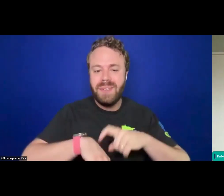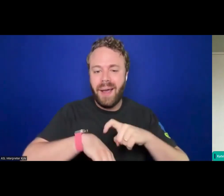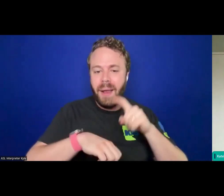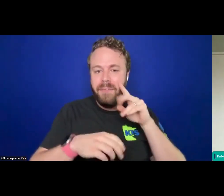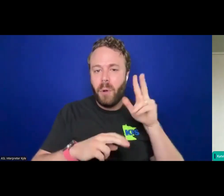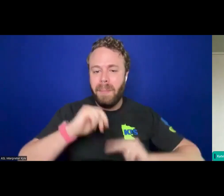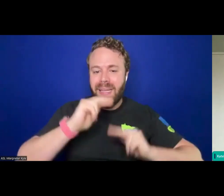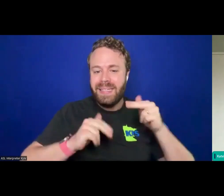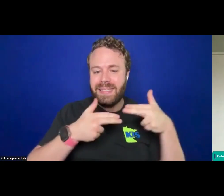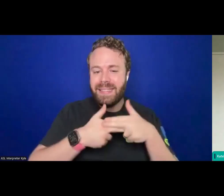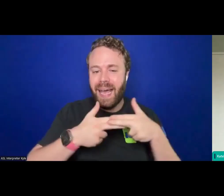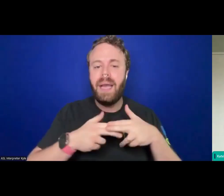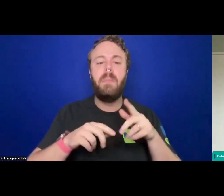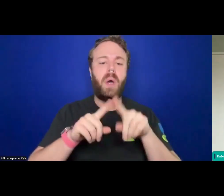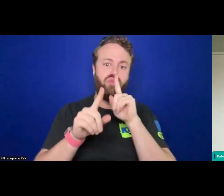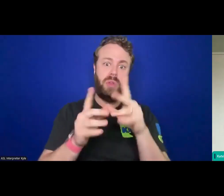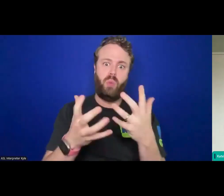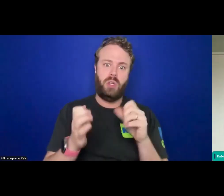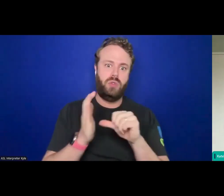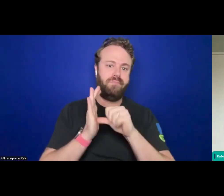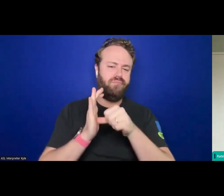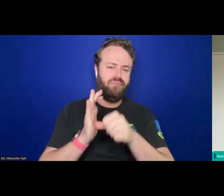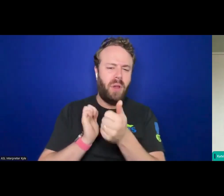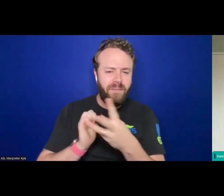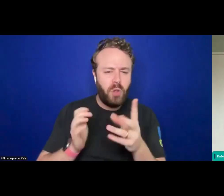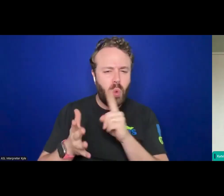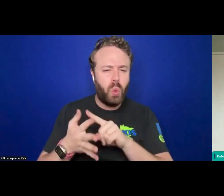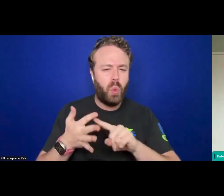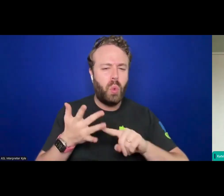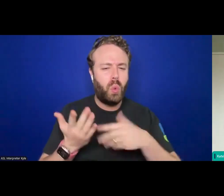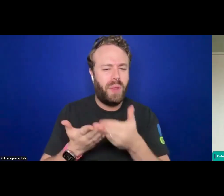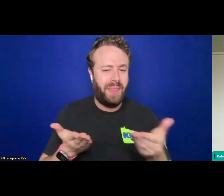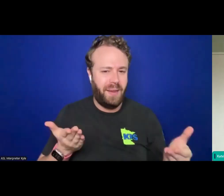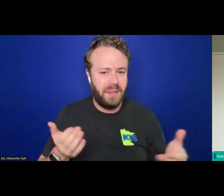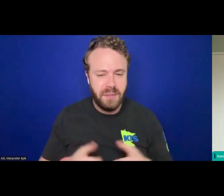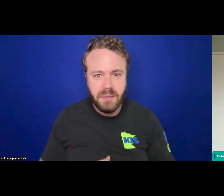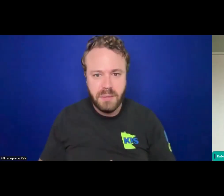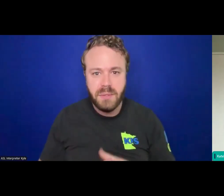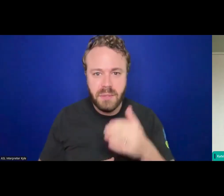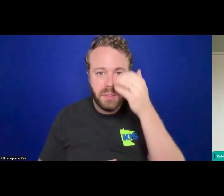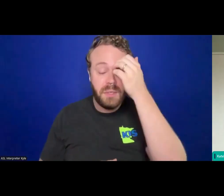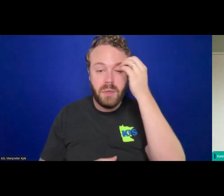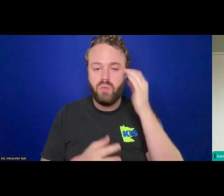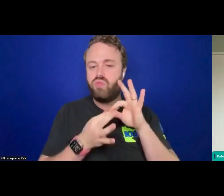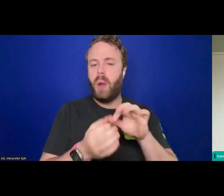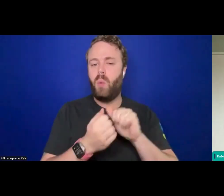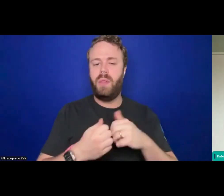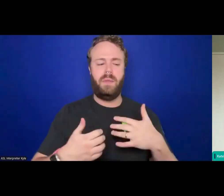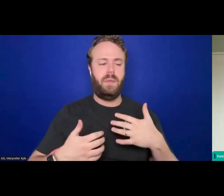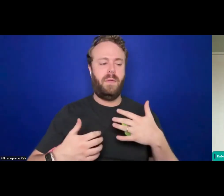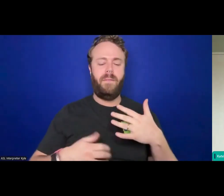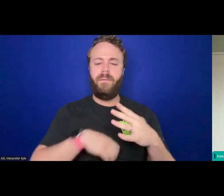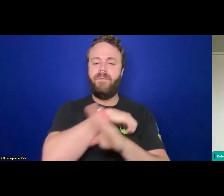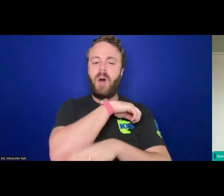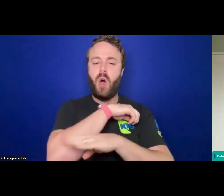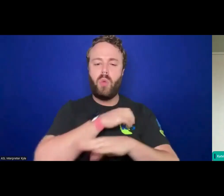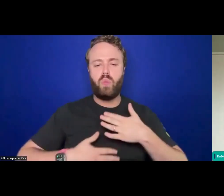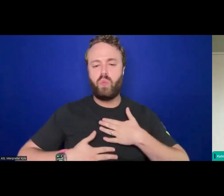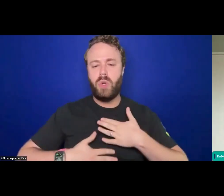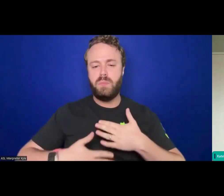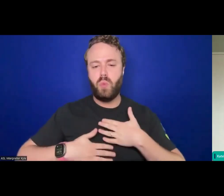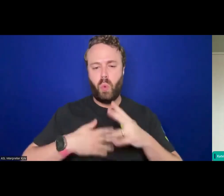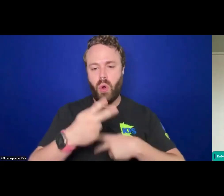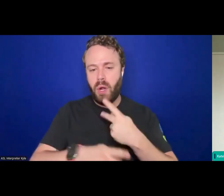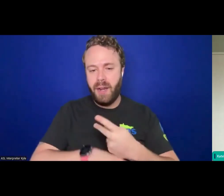guys' attention that may be helpful in your communications when talking about fall respiratory vaccines. One